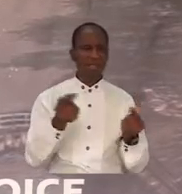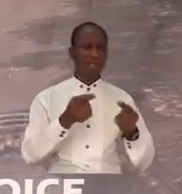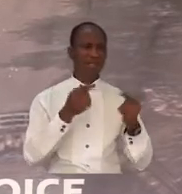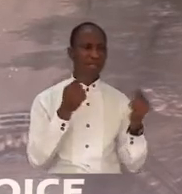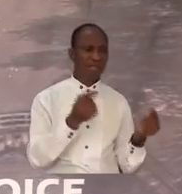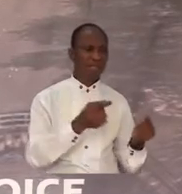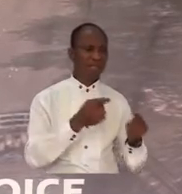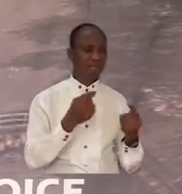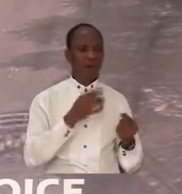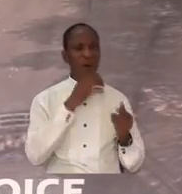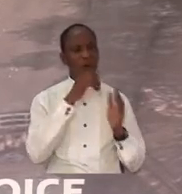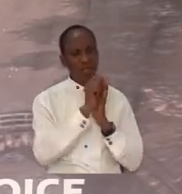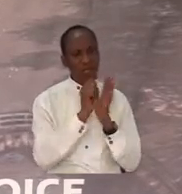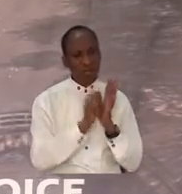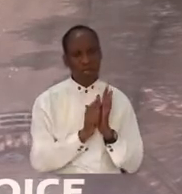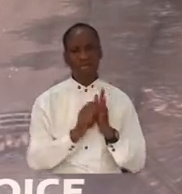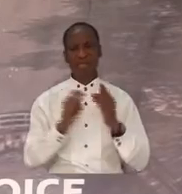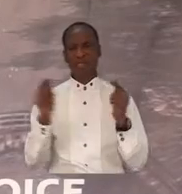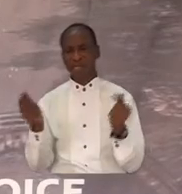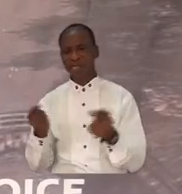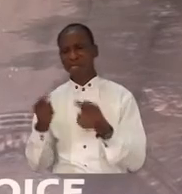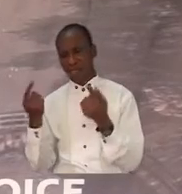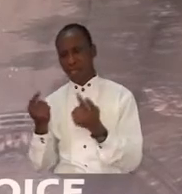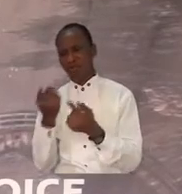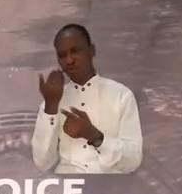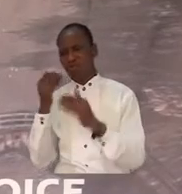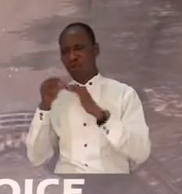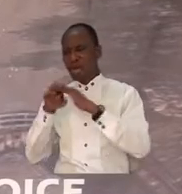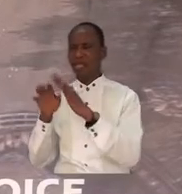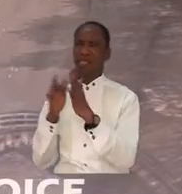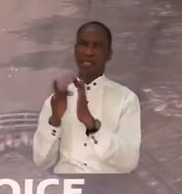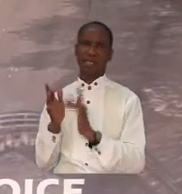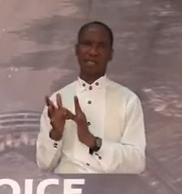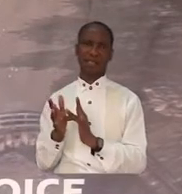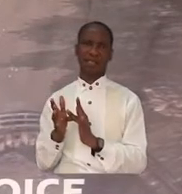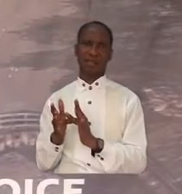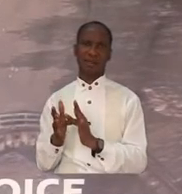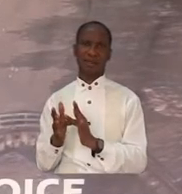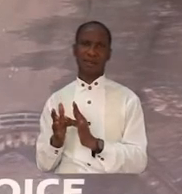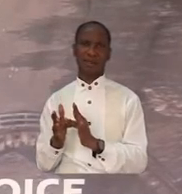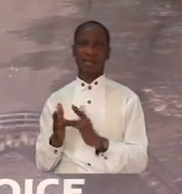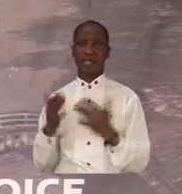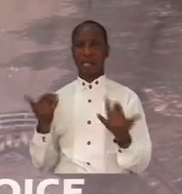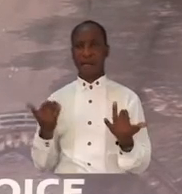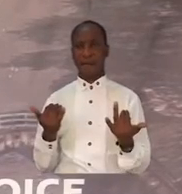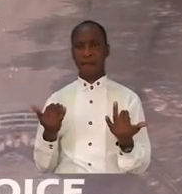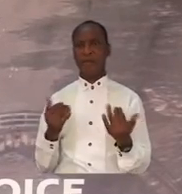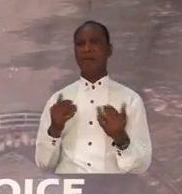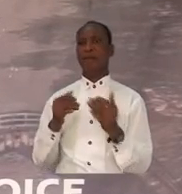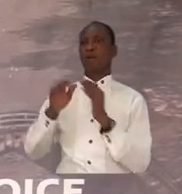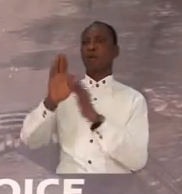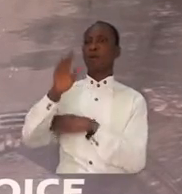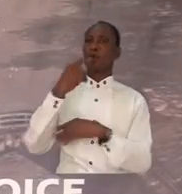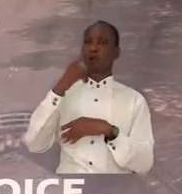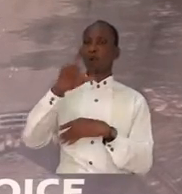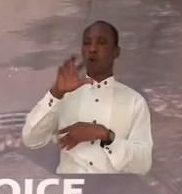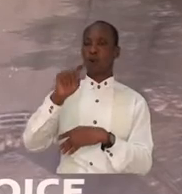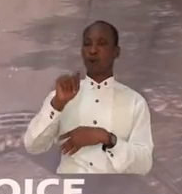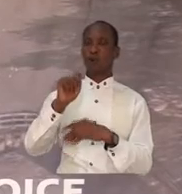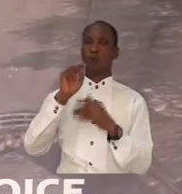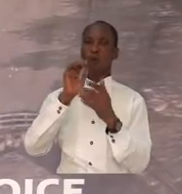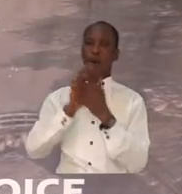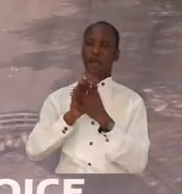bebere wapam dadan mu ansa na ya ba Jesus Christ de no so nti bepo so na onwane nkro Lord ne ne yire